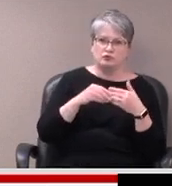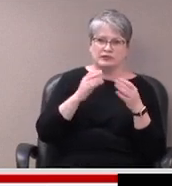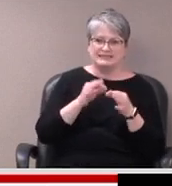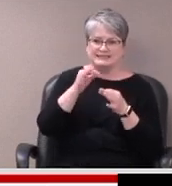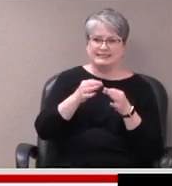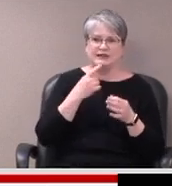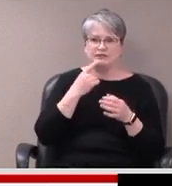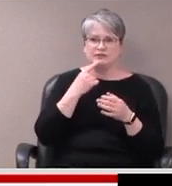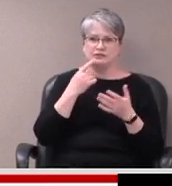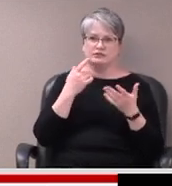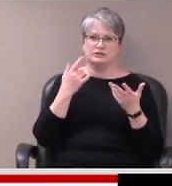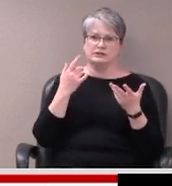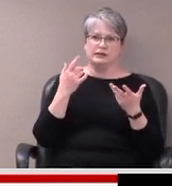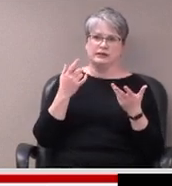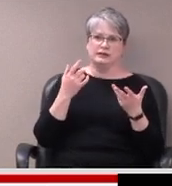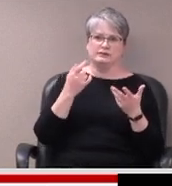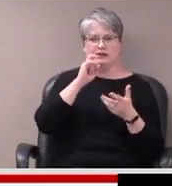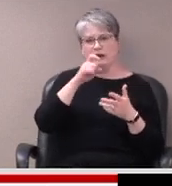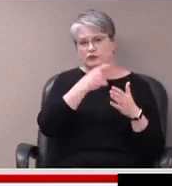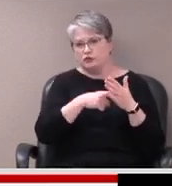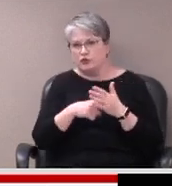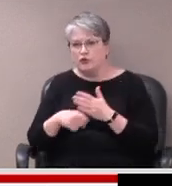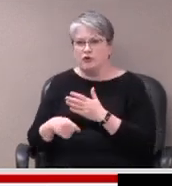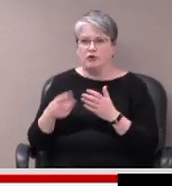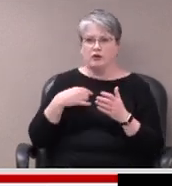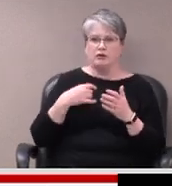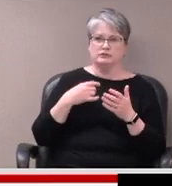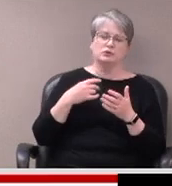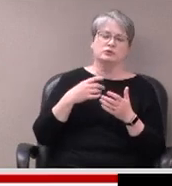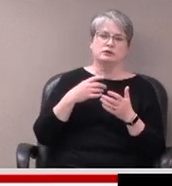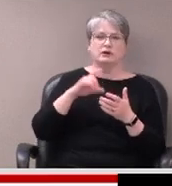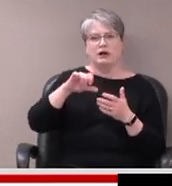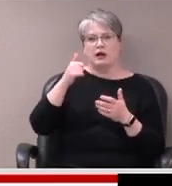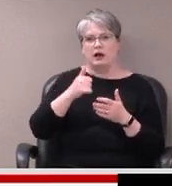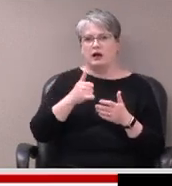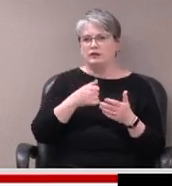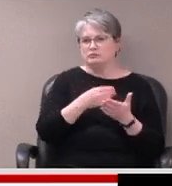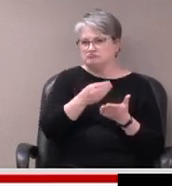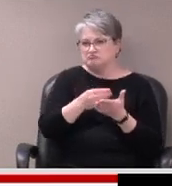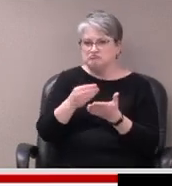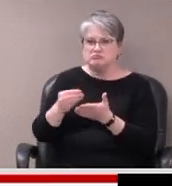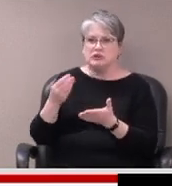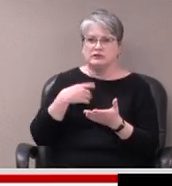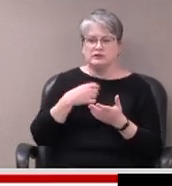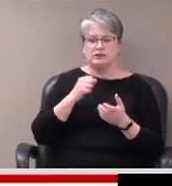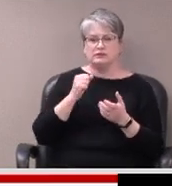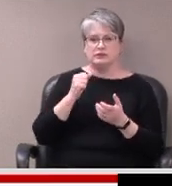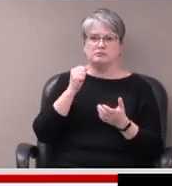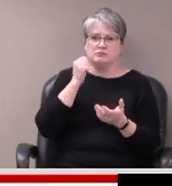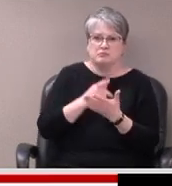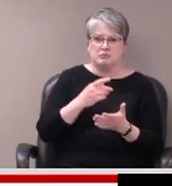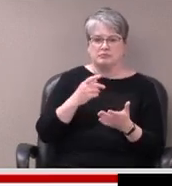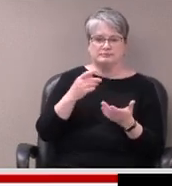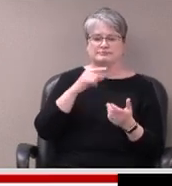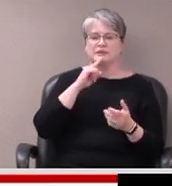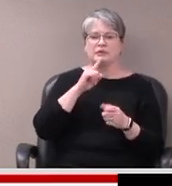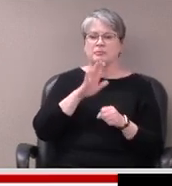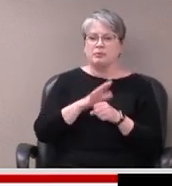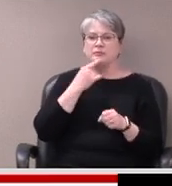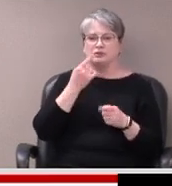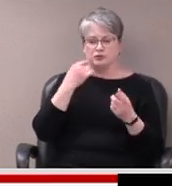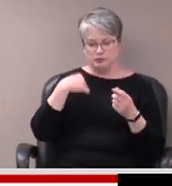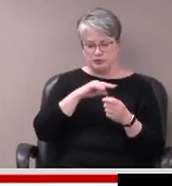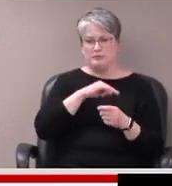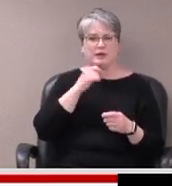the encumbrances, and which are outstanding purchase orders, obligations that we have made but have just not been paid as